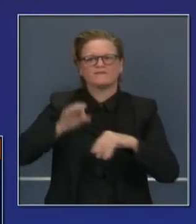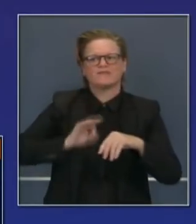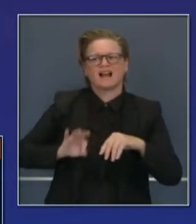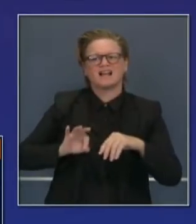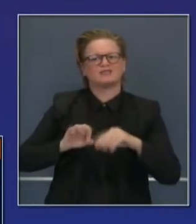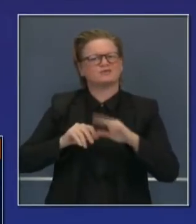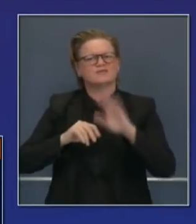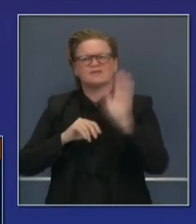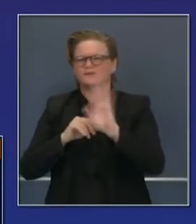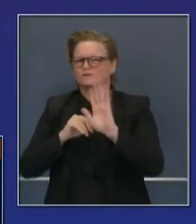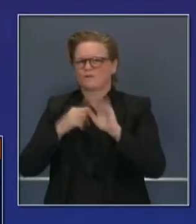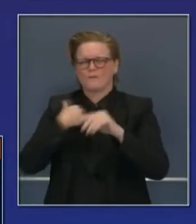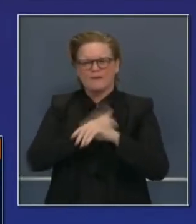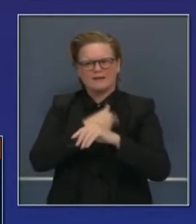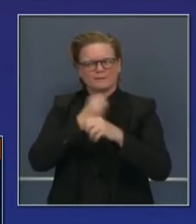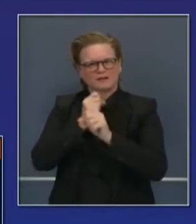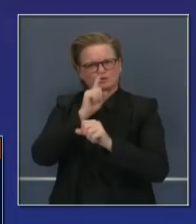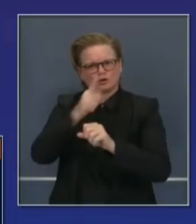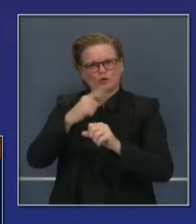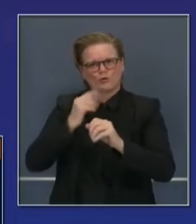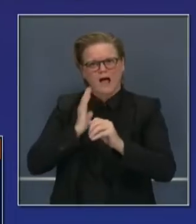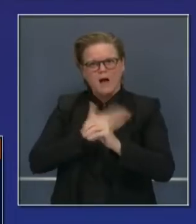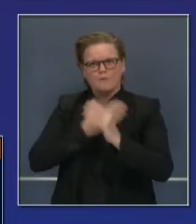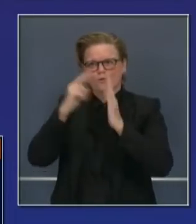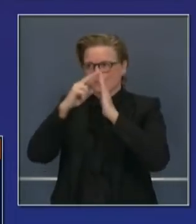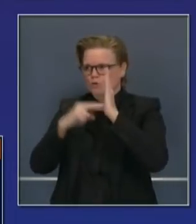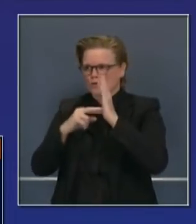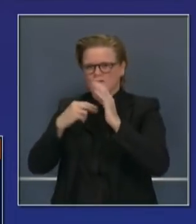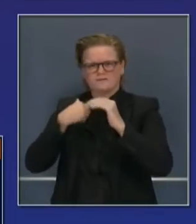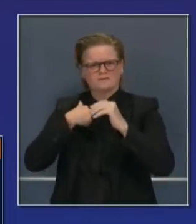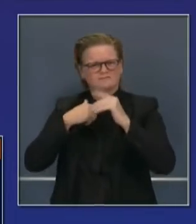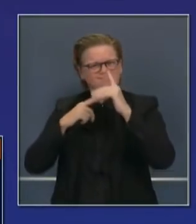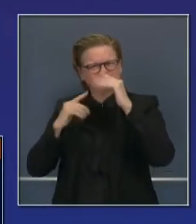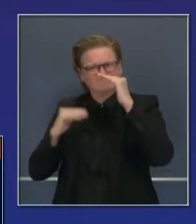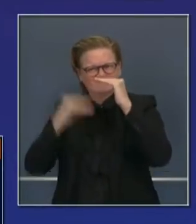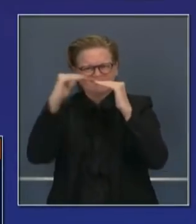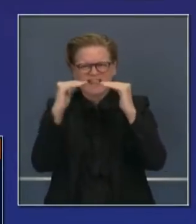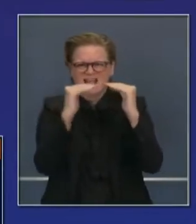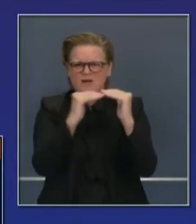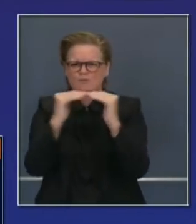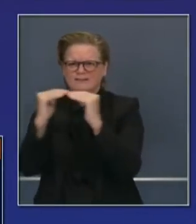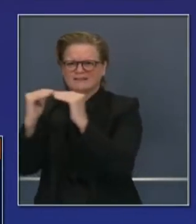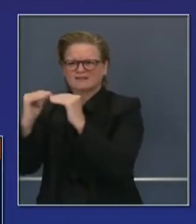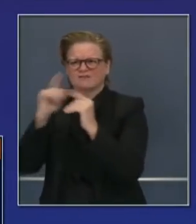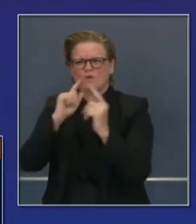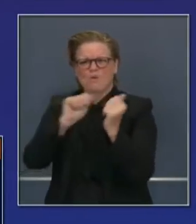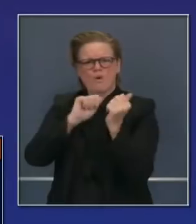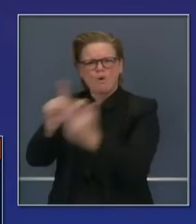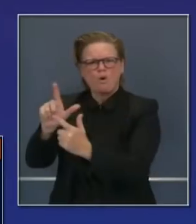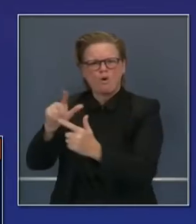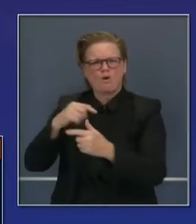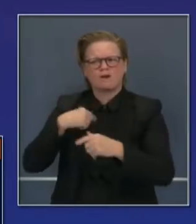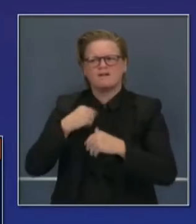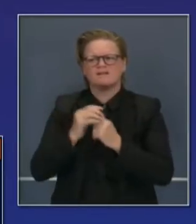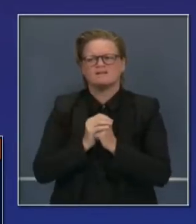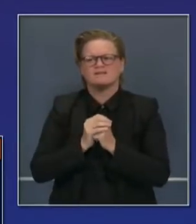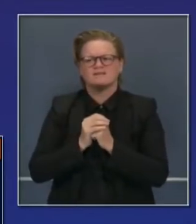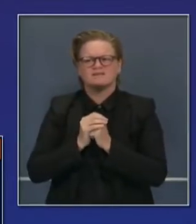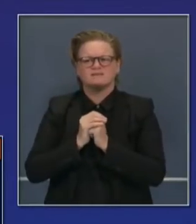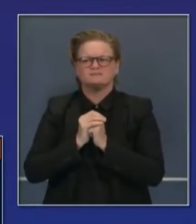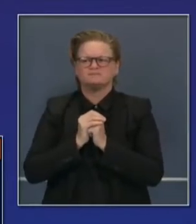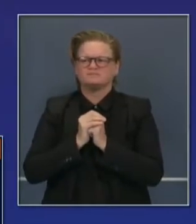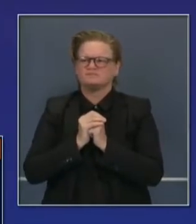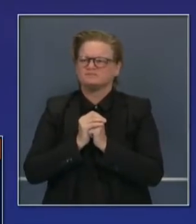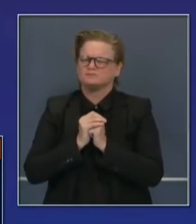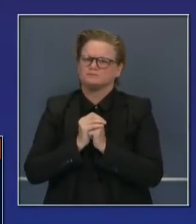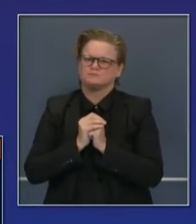and impacts based upon our four-tiered status, which is well defined in this state. We recognize over the last